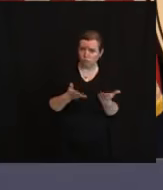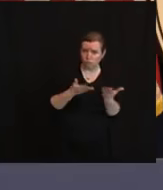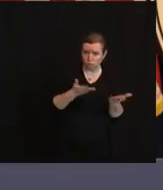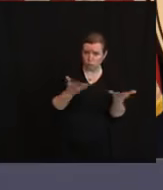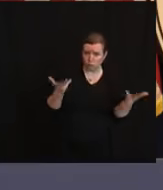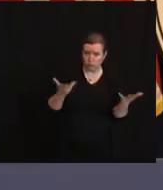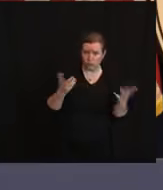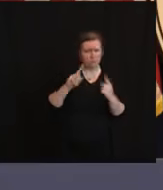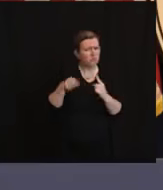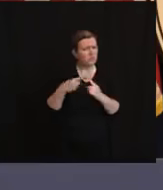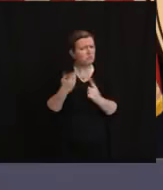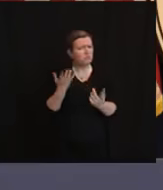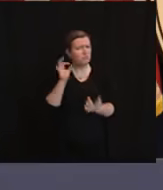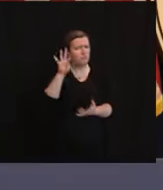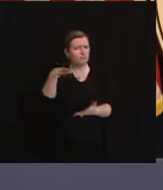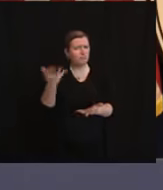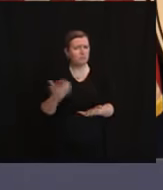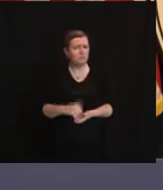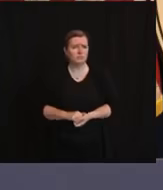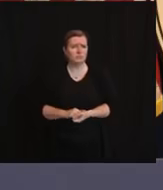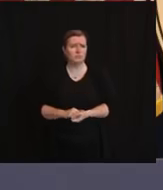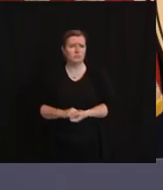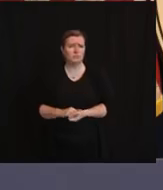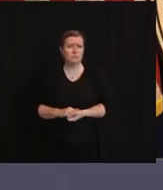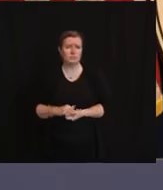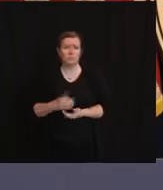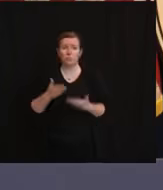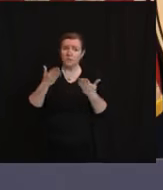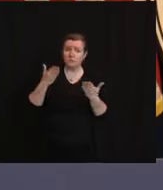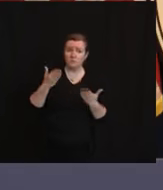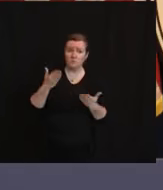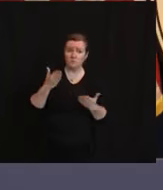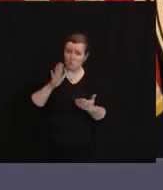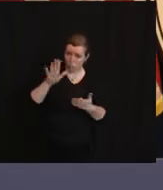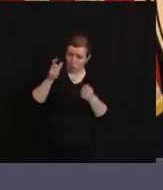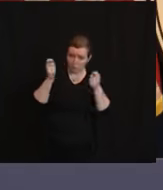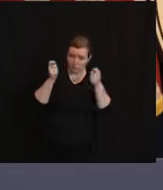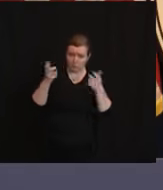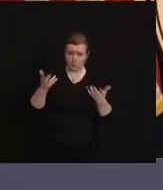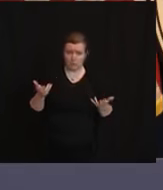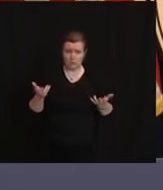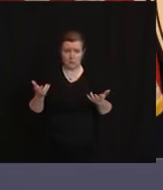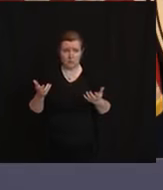for your administration, local governments, or businesses, or all of the above?